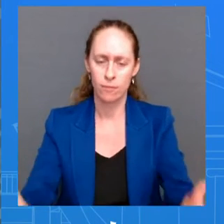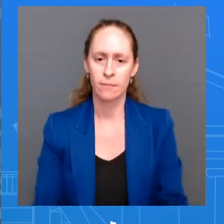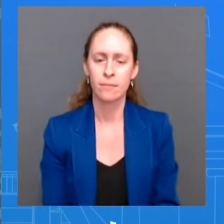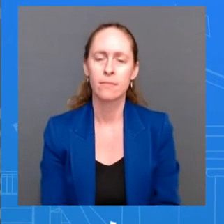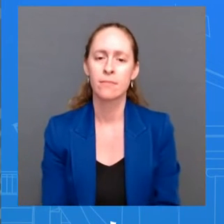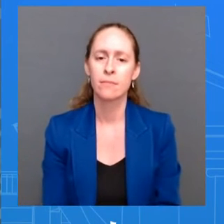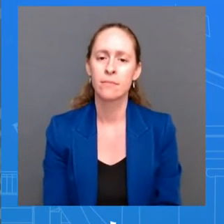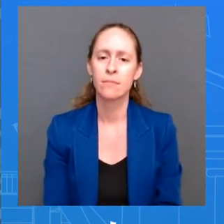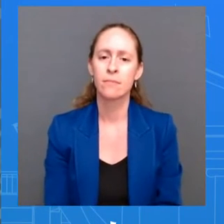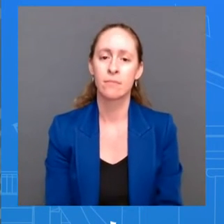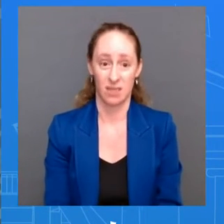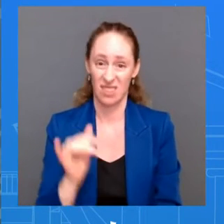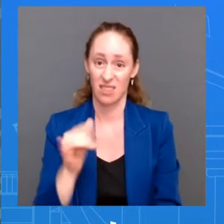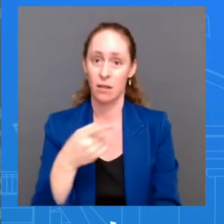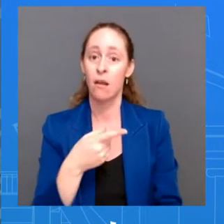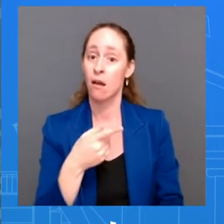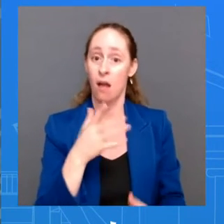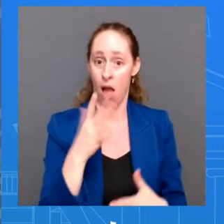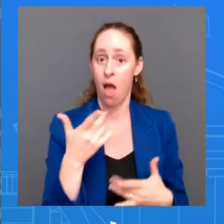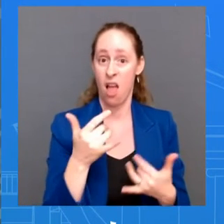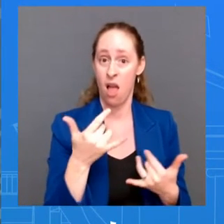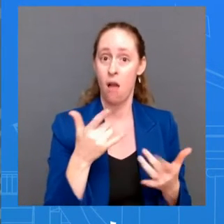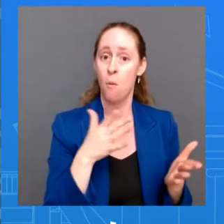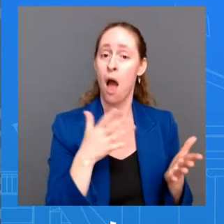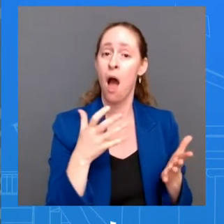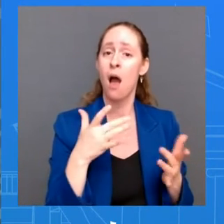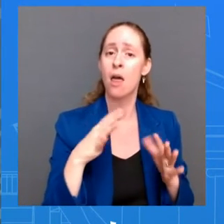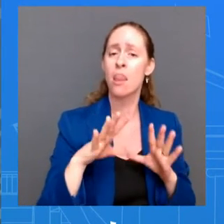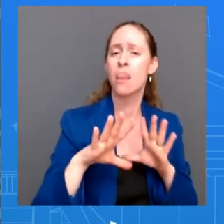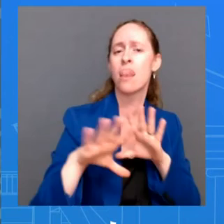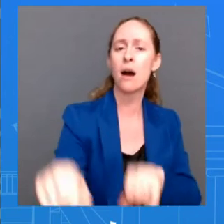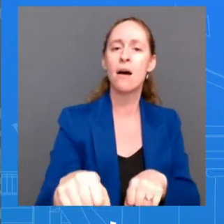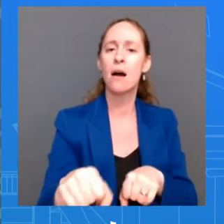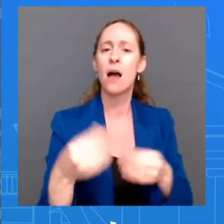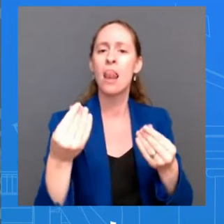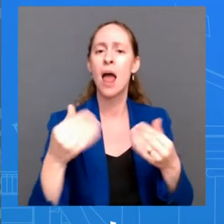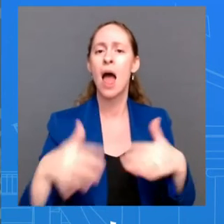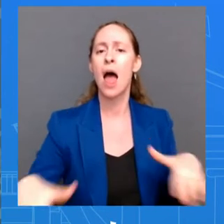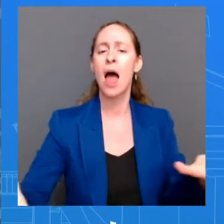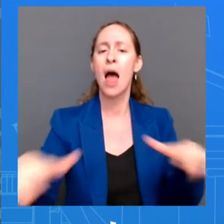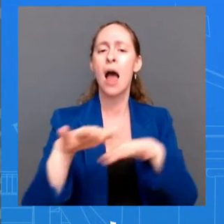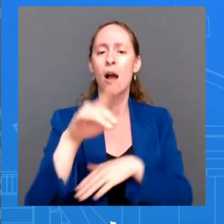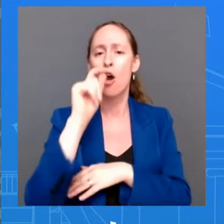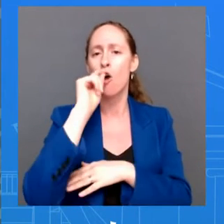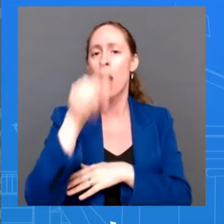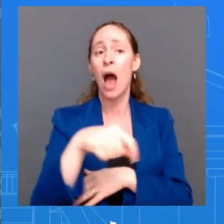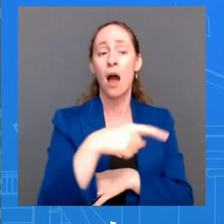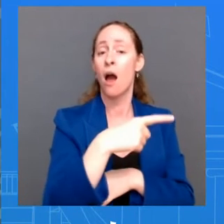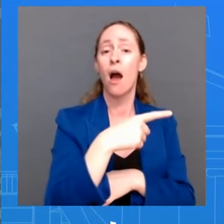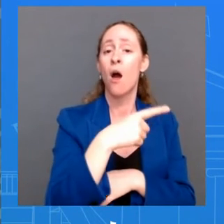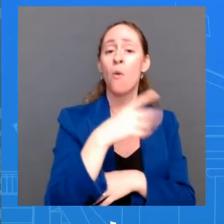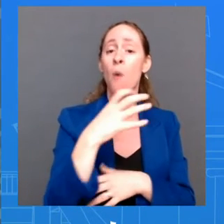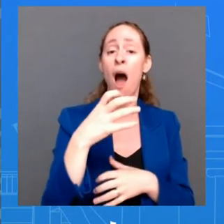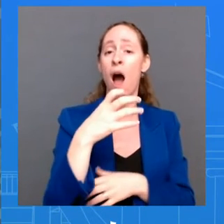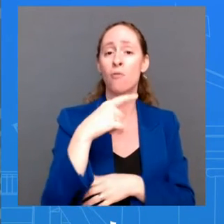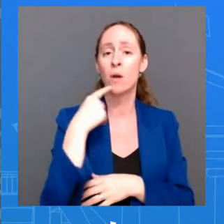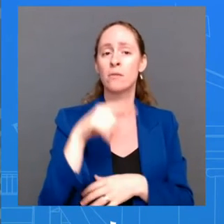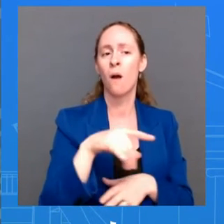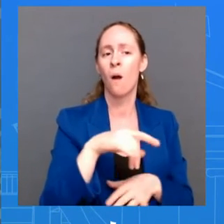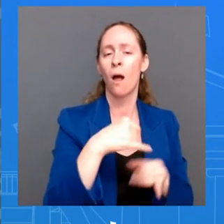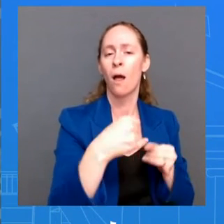to go unchallenged or unpunished. You heard him say, for those of you who listened in today, that we are under